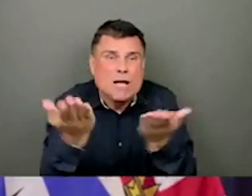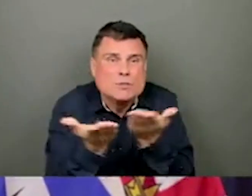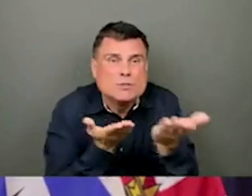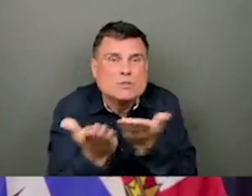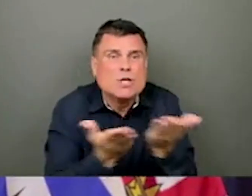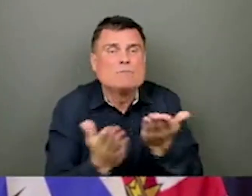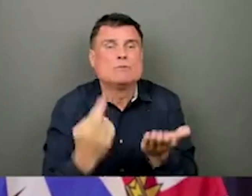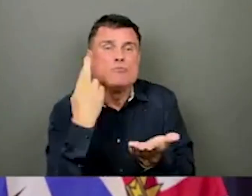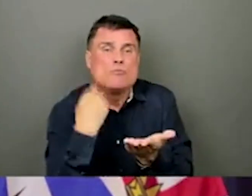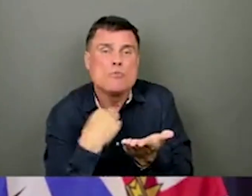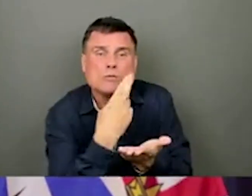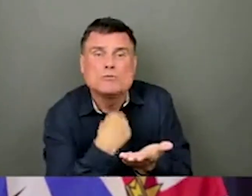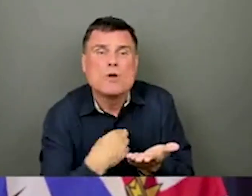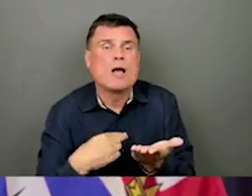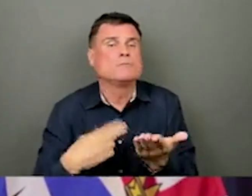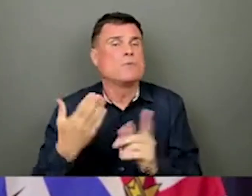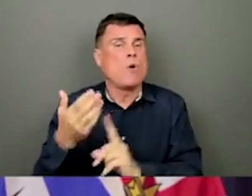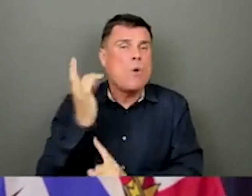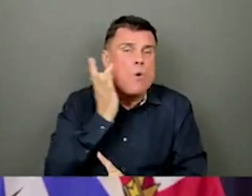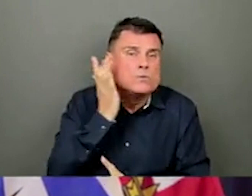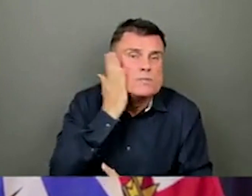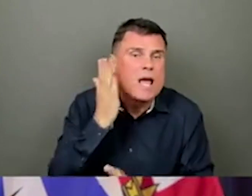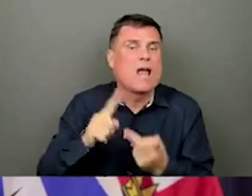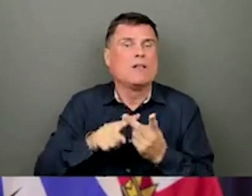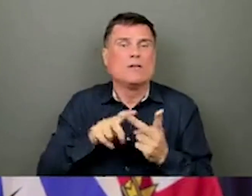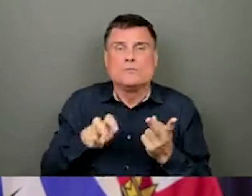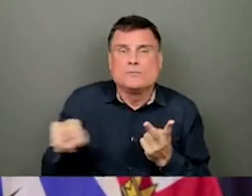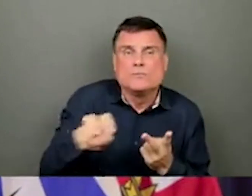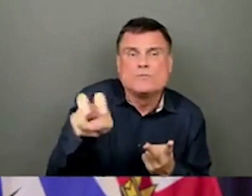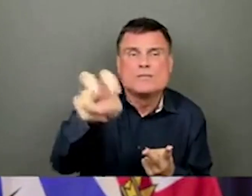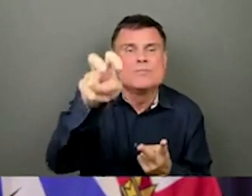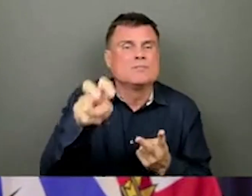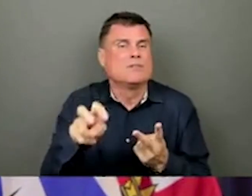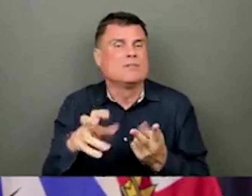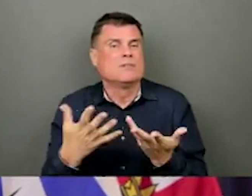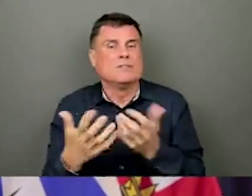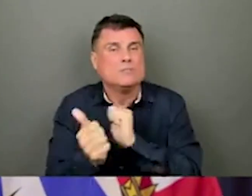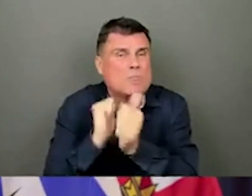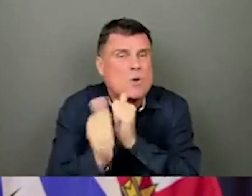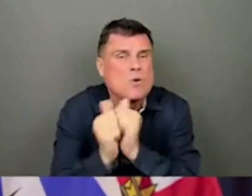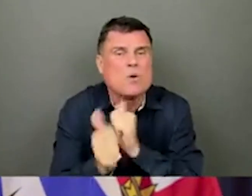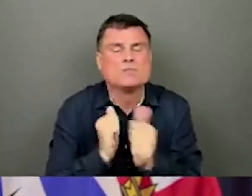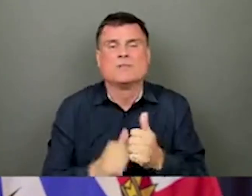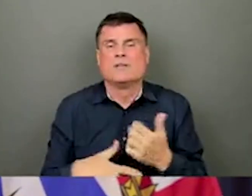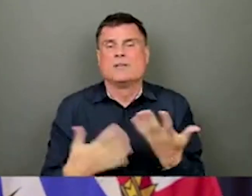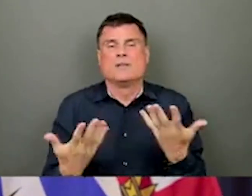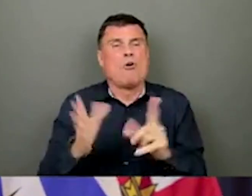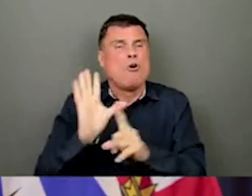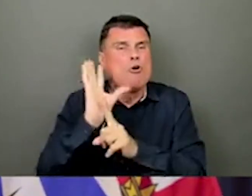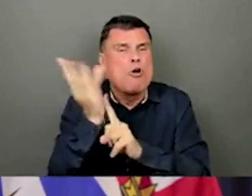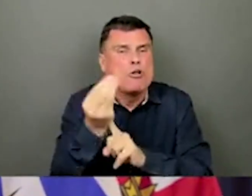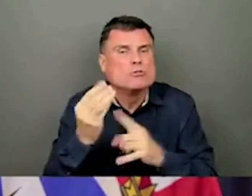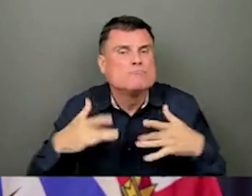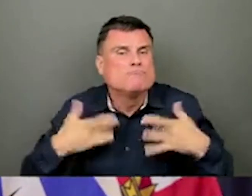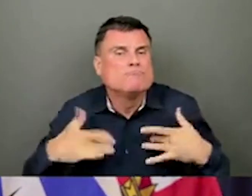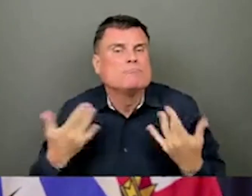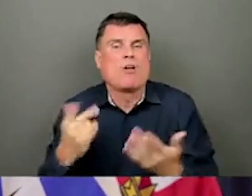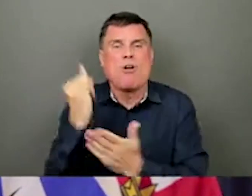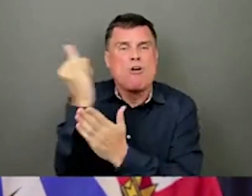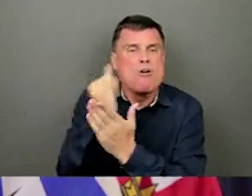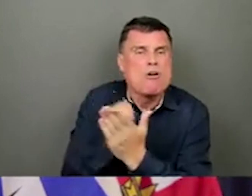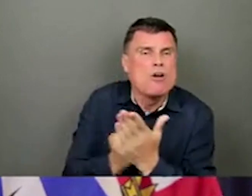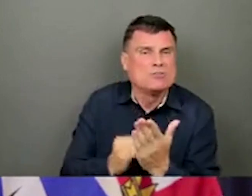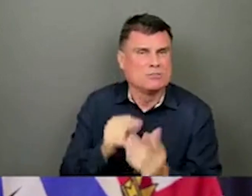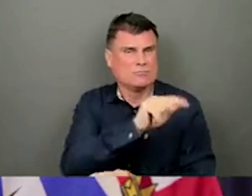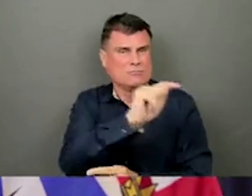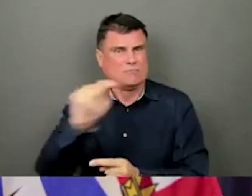hospitality sector, tourism industries that have indoor activities, sporting events, cultural events, arts events, all of them